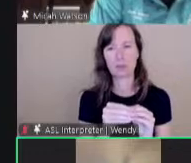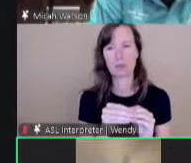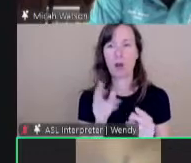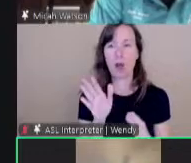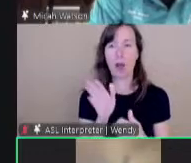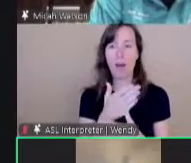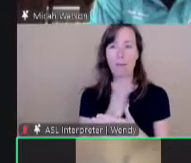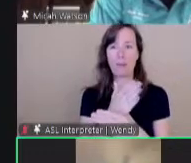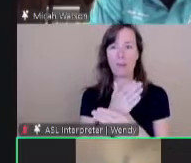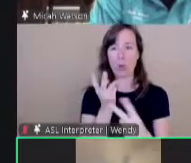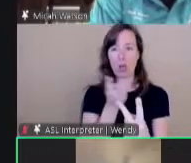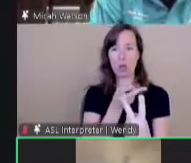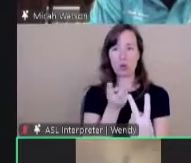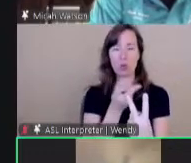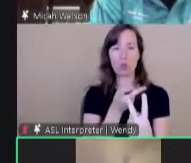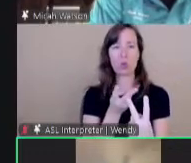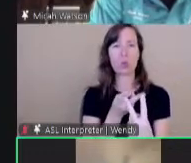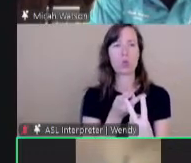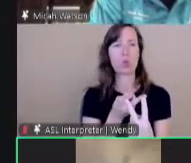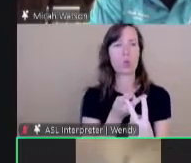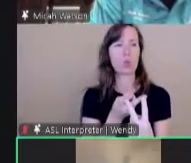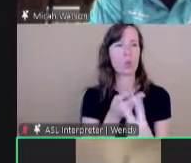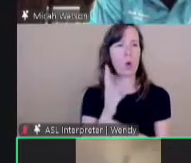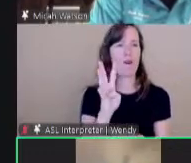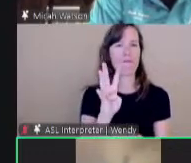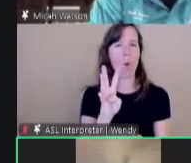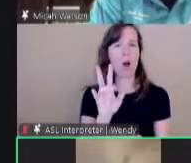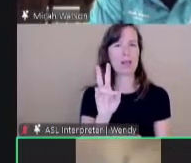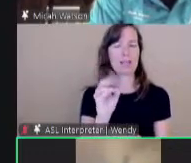two. So we got 470,